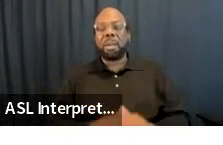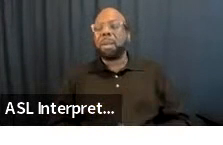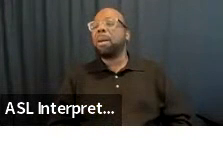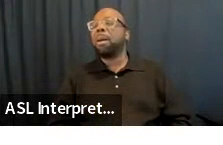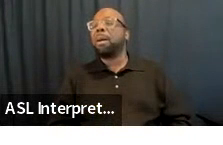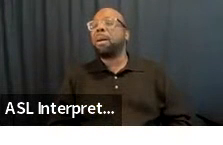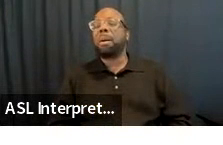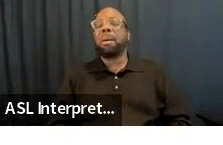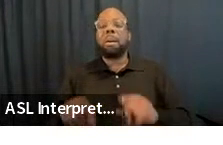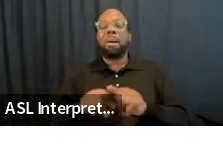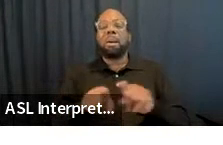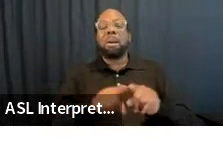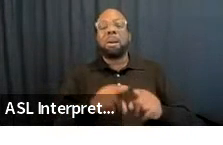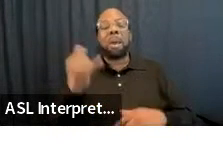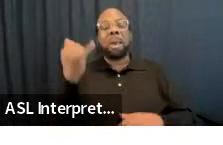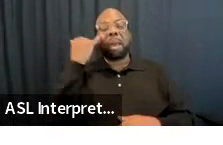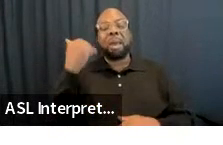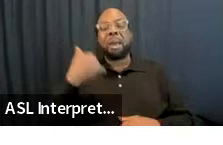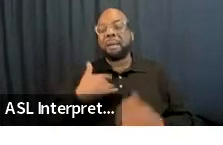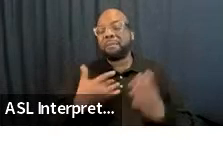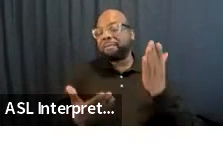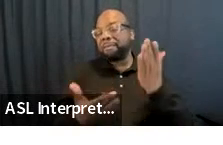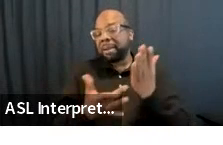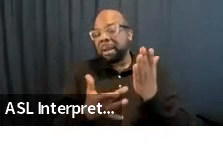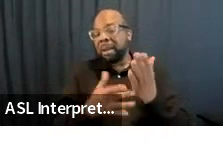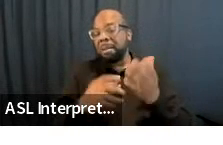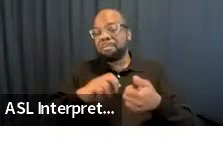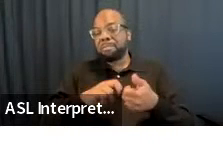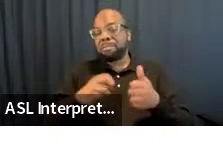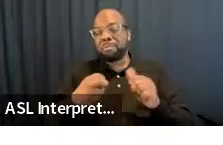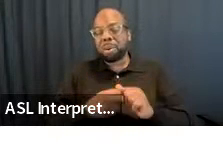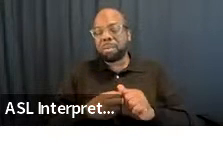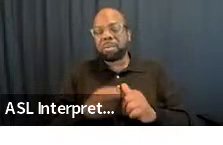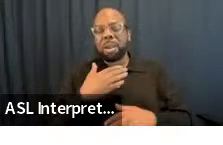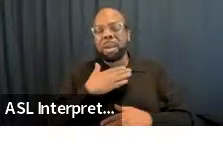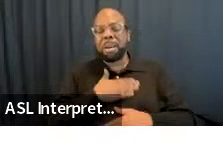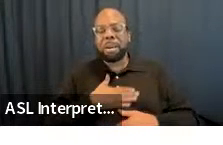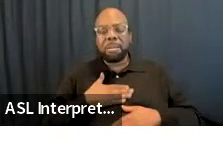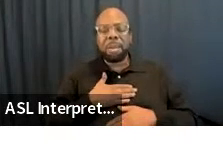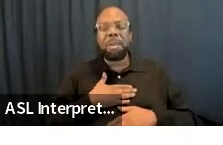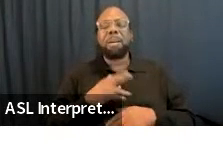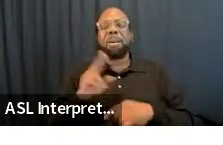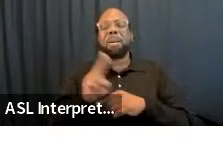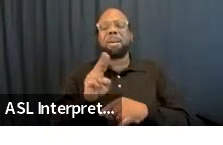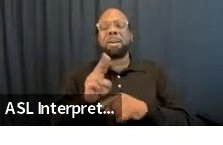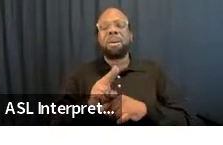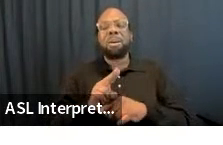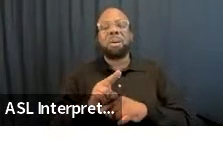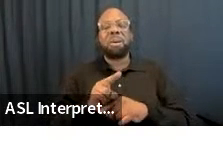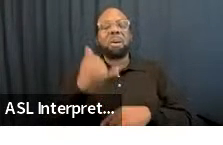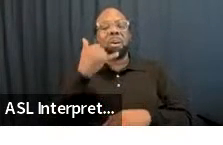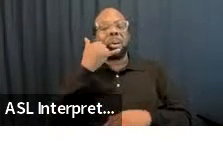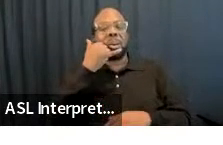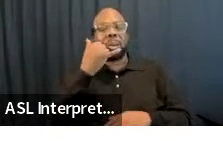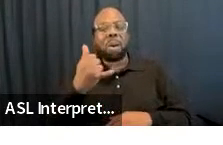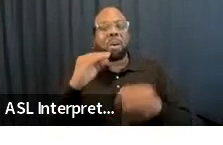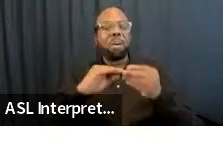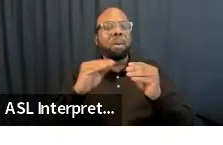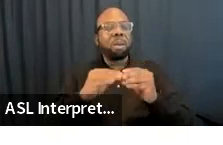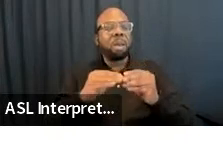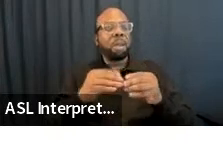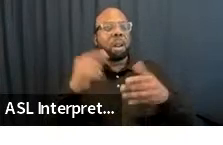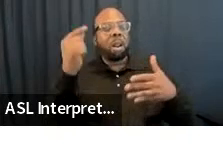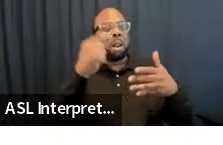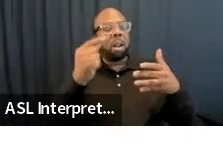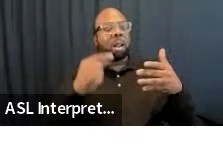In addition, if you're having any technical issues, please use the phone numbers above,